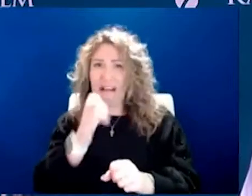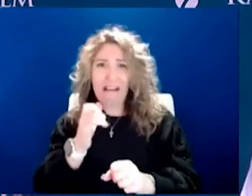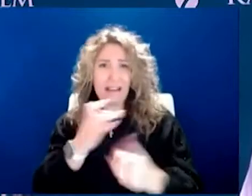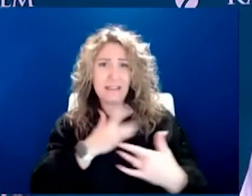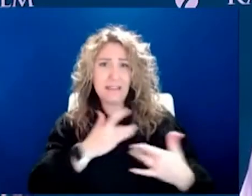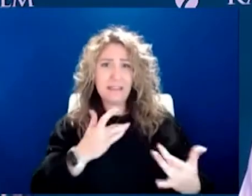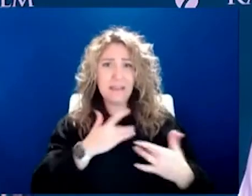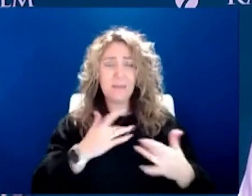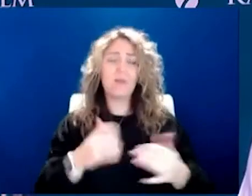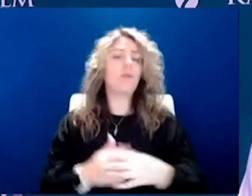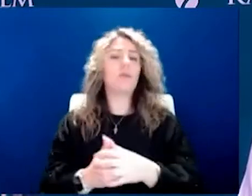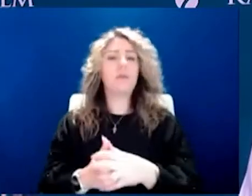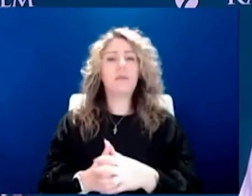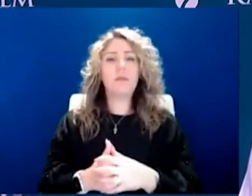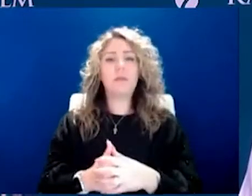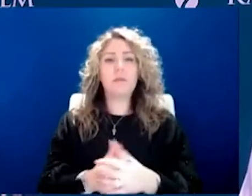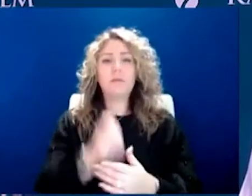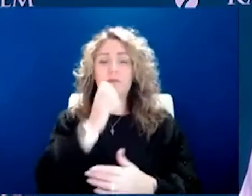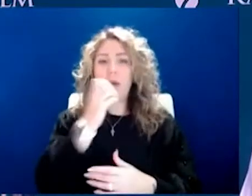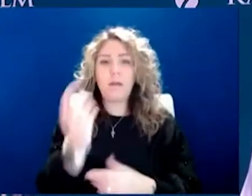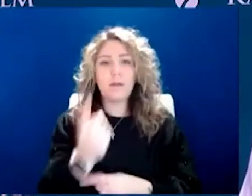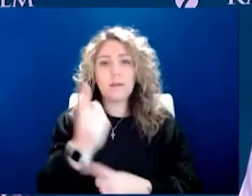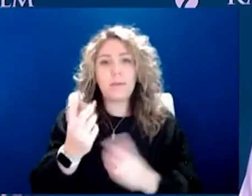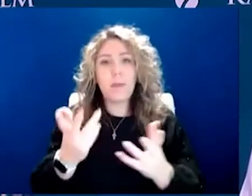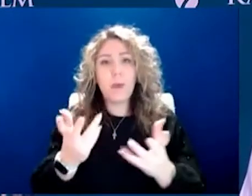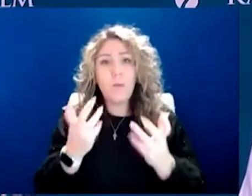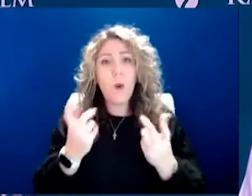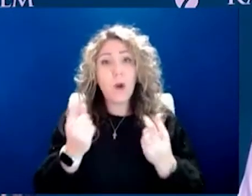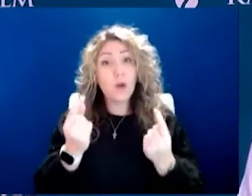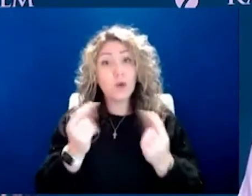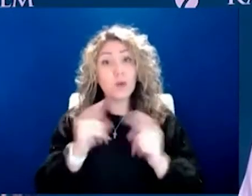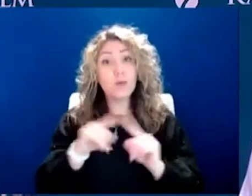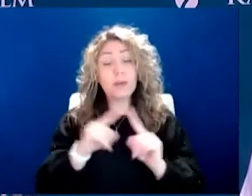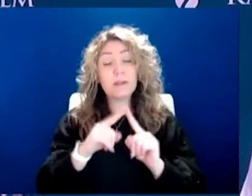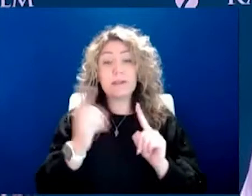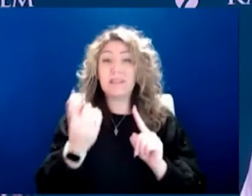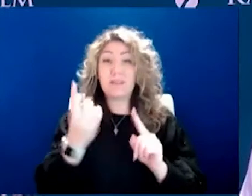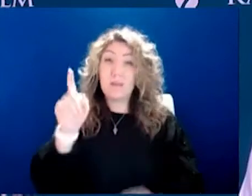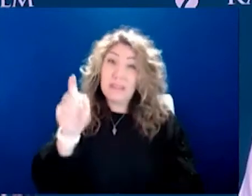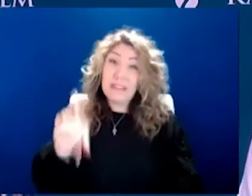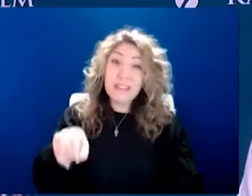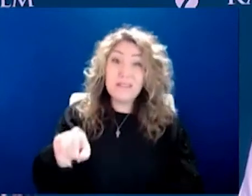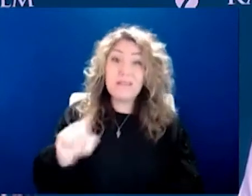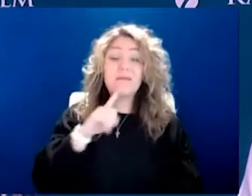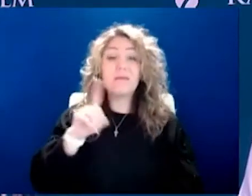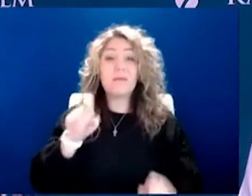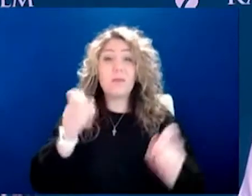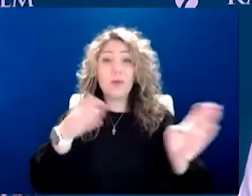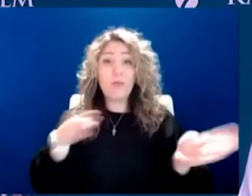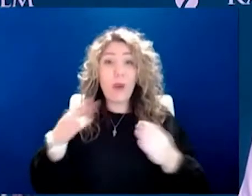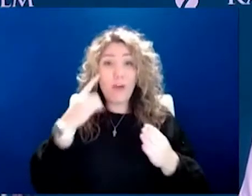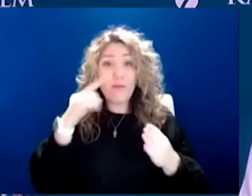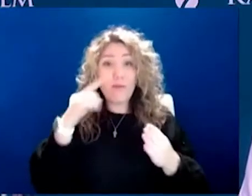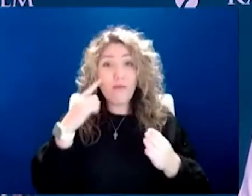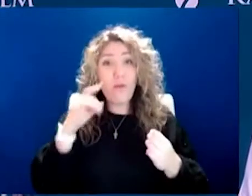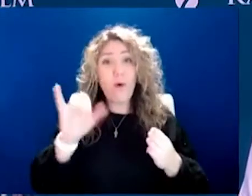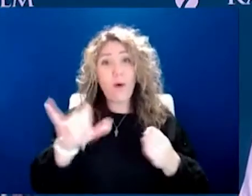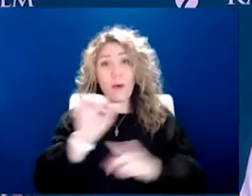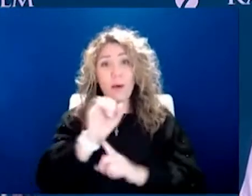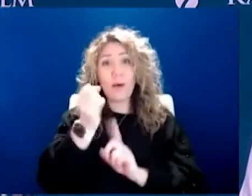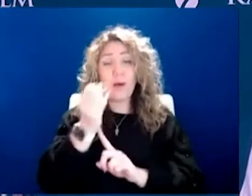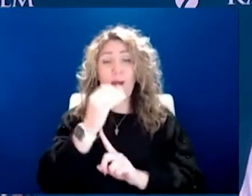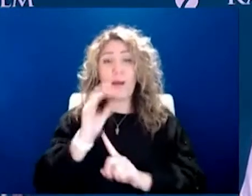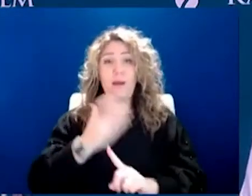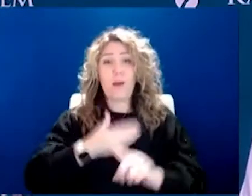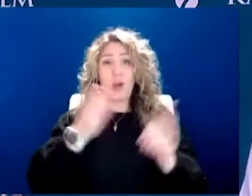So, it's not something we want to do, but it's something that's necessary to be prepared for just in case, and that would be our plan. That's our backup